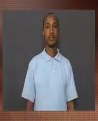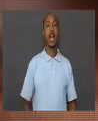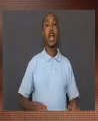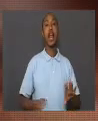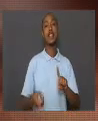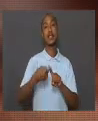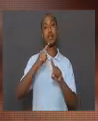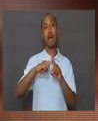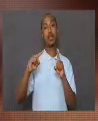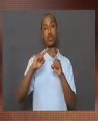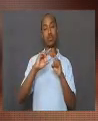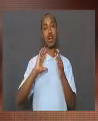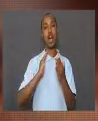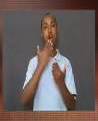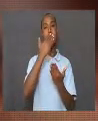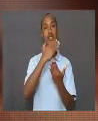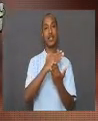Let's get back to our lesson.